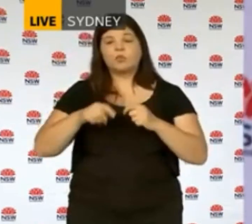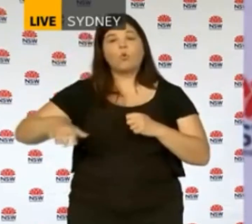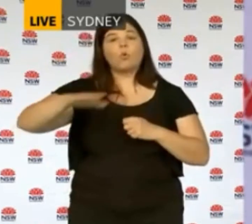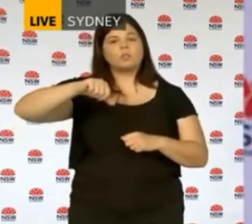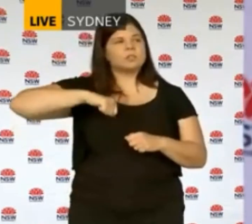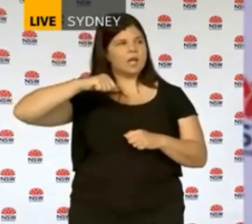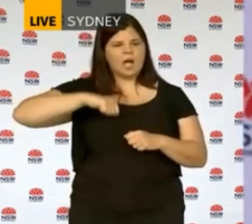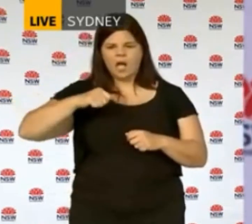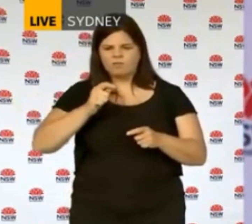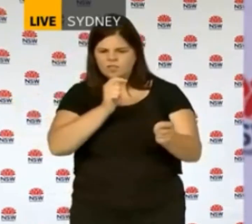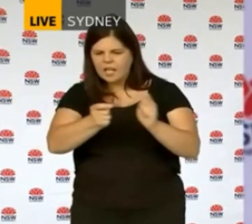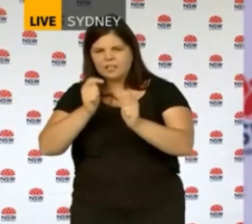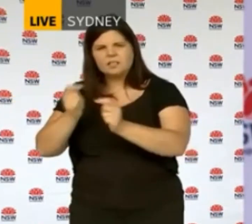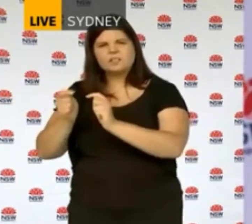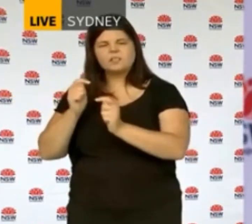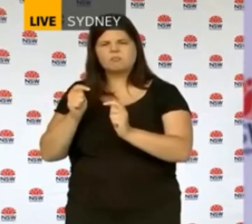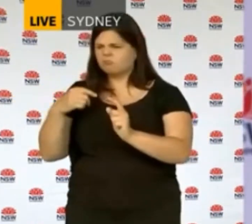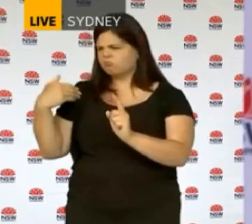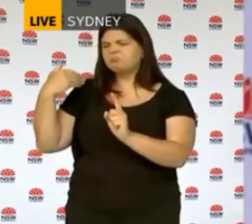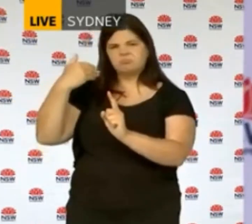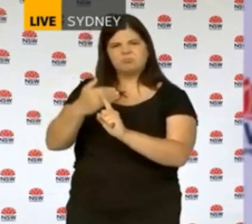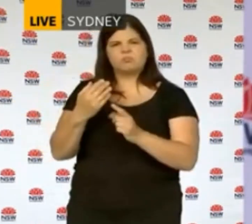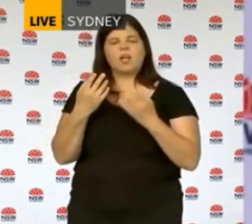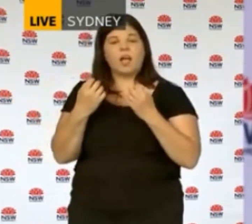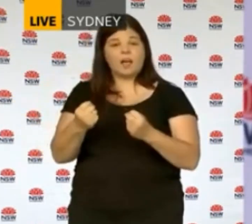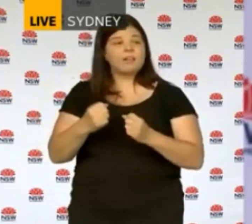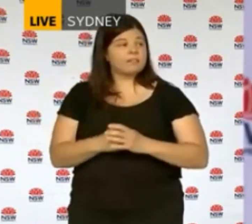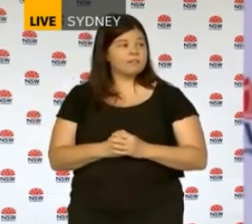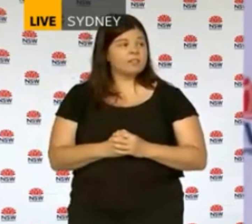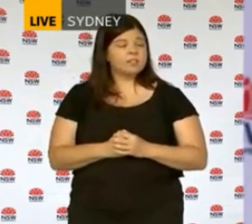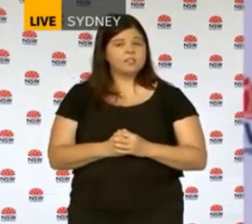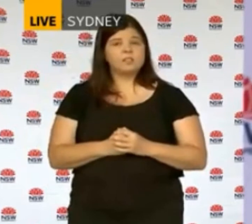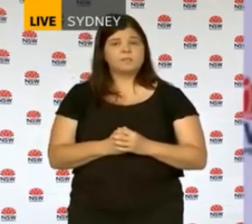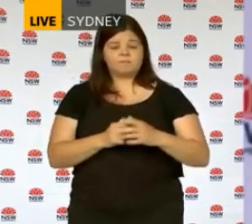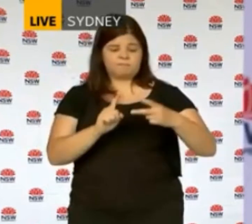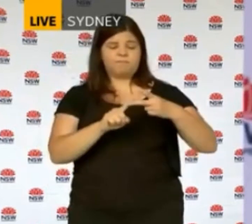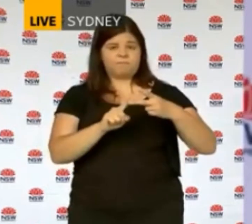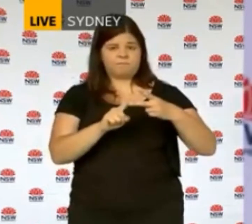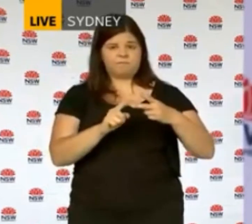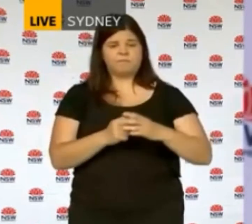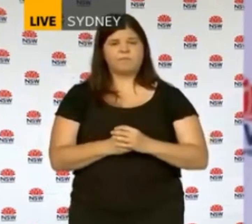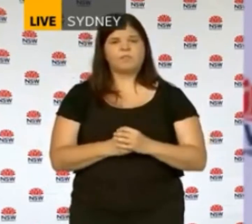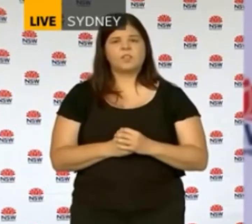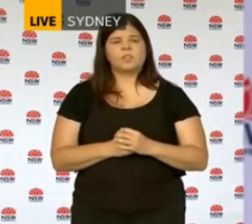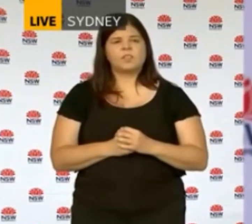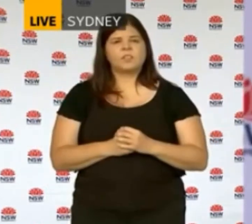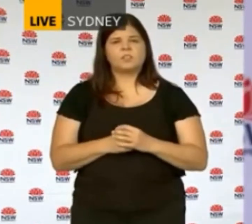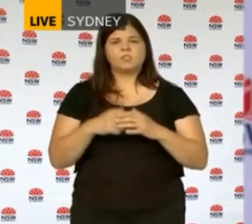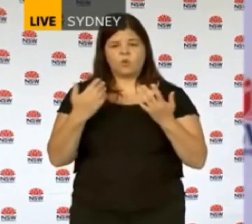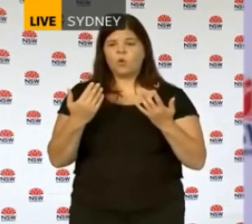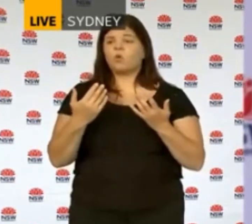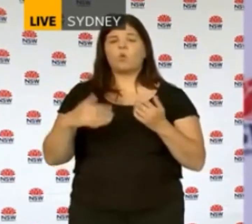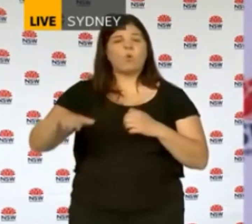have been in place for quite a significant time in relation to the Sydney health accommodation, and that's been progressively rolled out